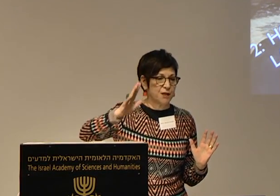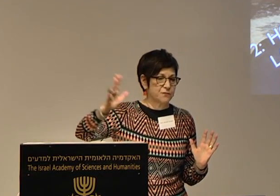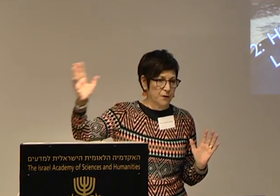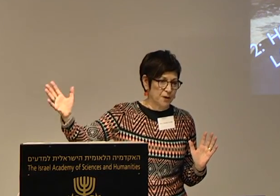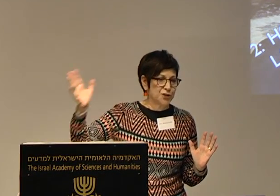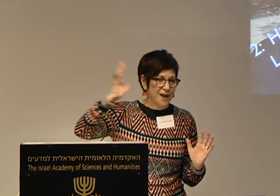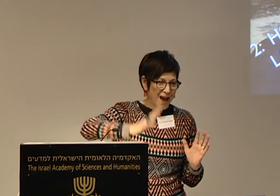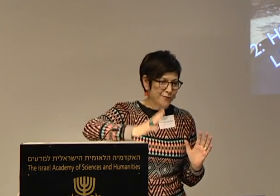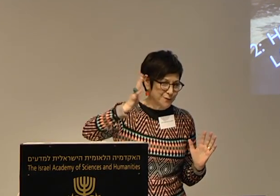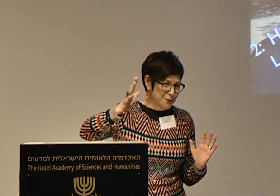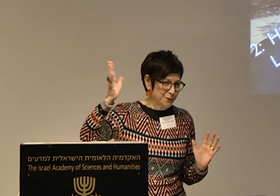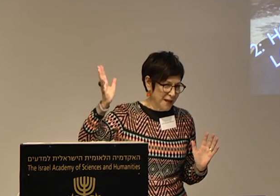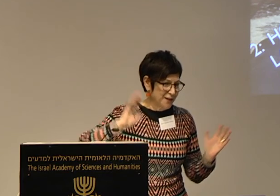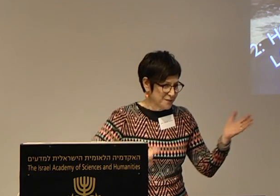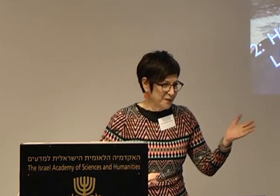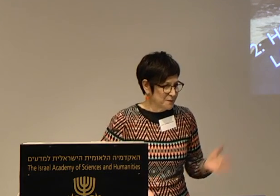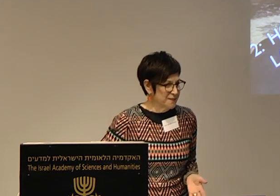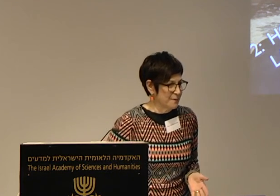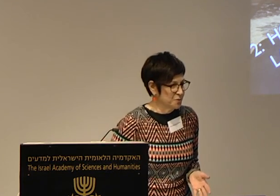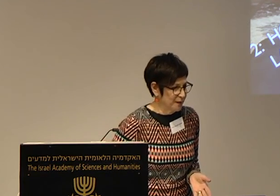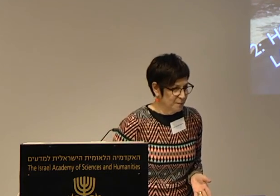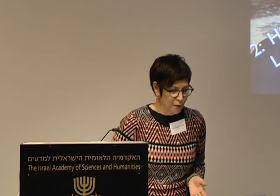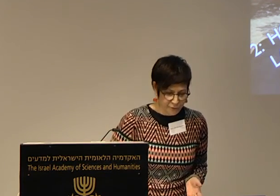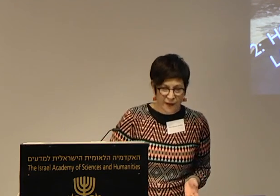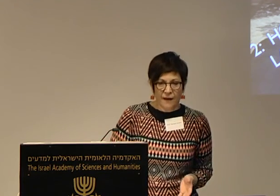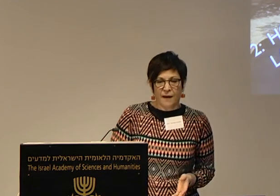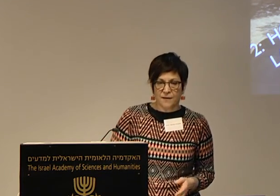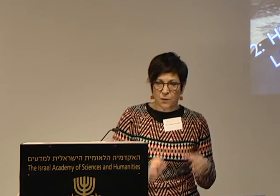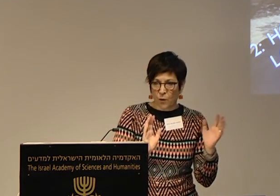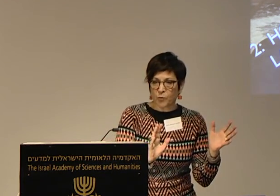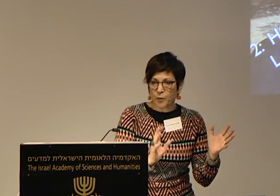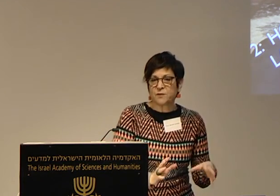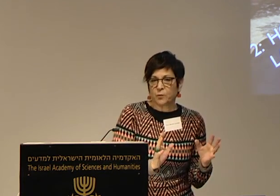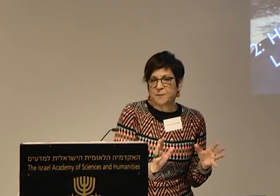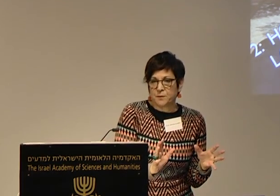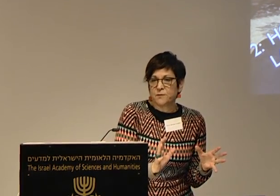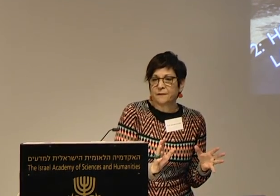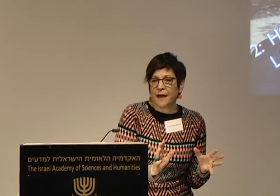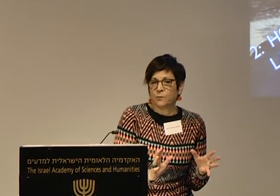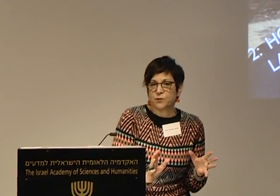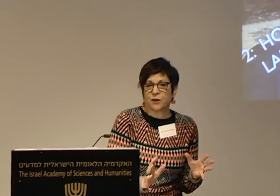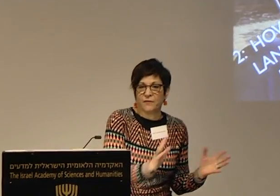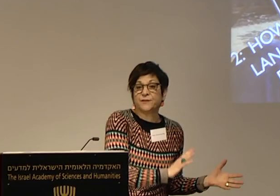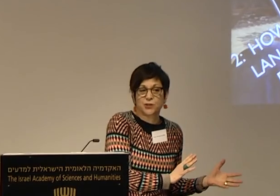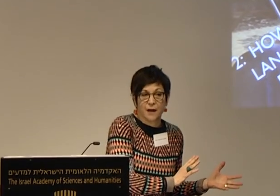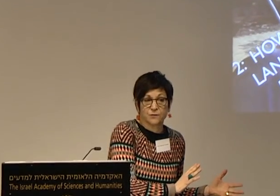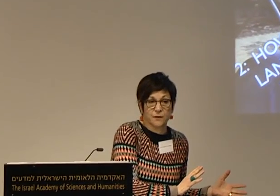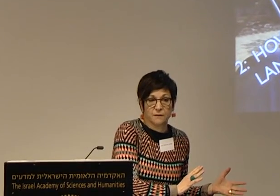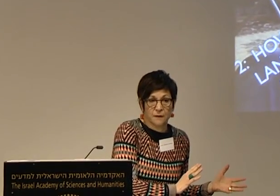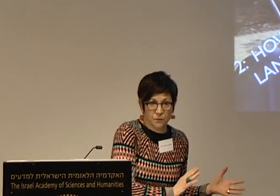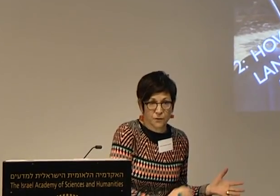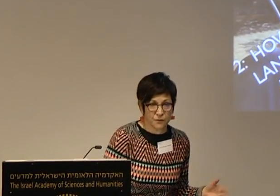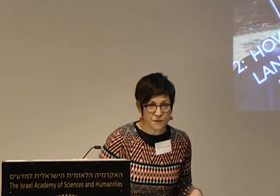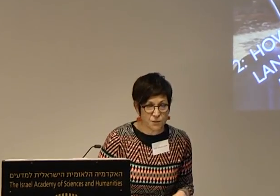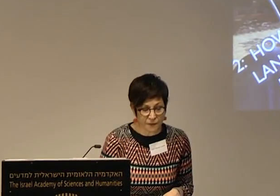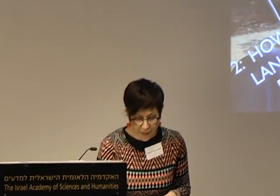doesn't change very much after a certain age, something that was established by Labov. So an old person will be using the language of his childhood,